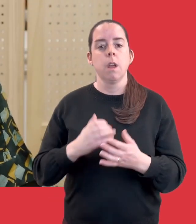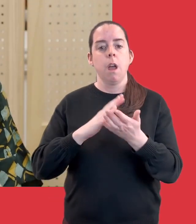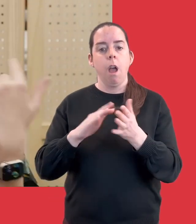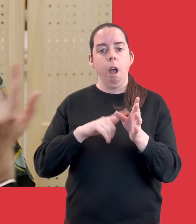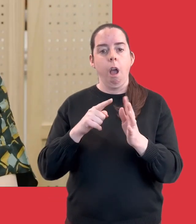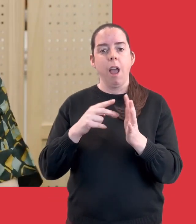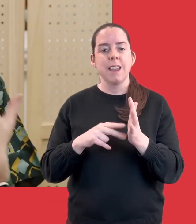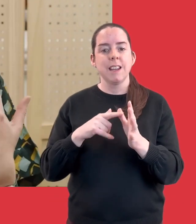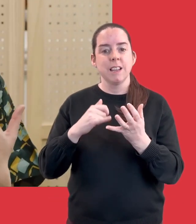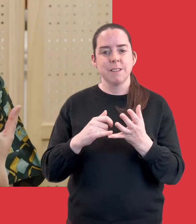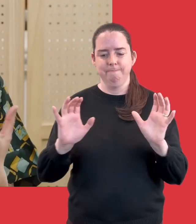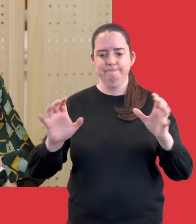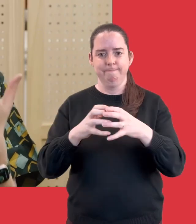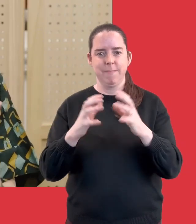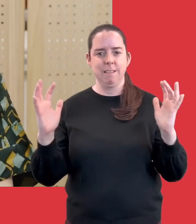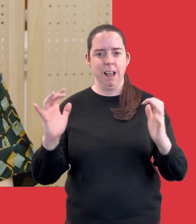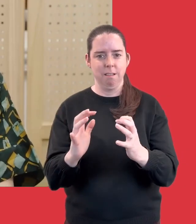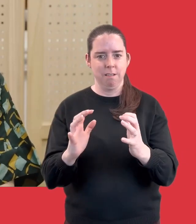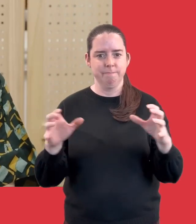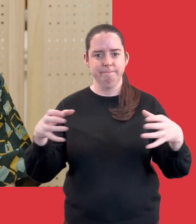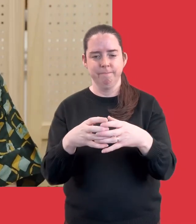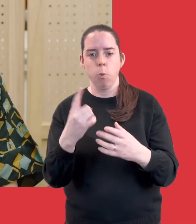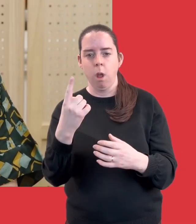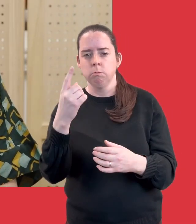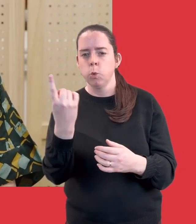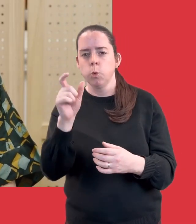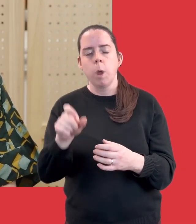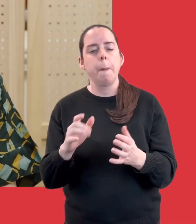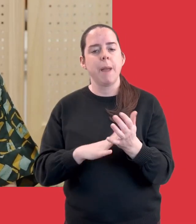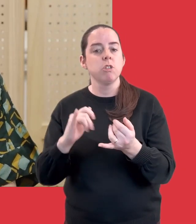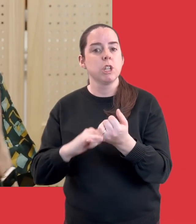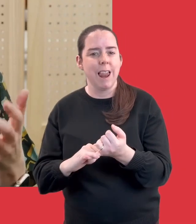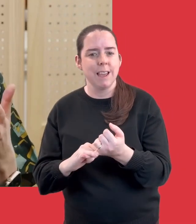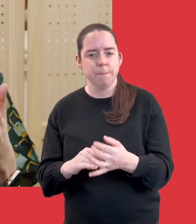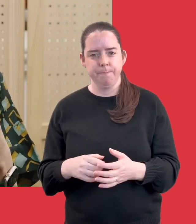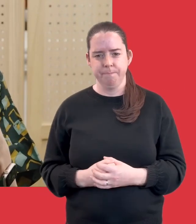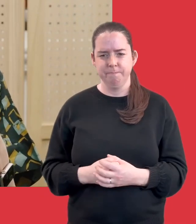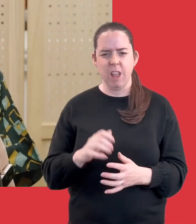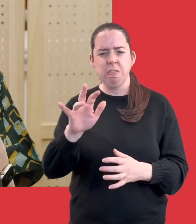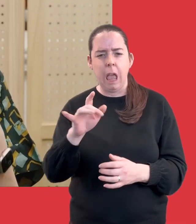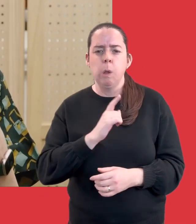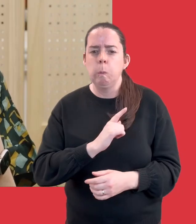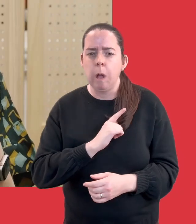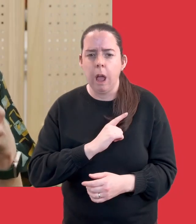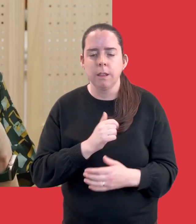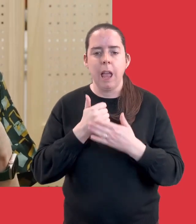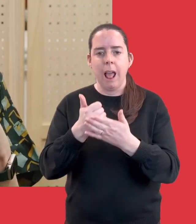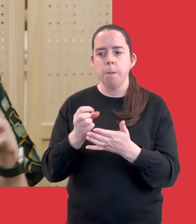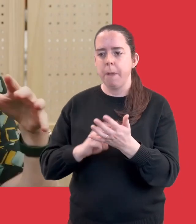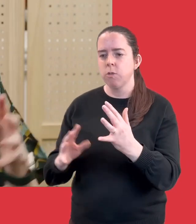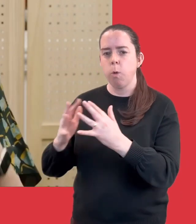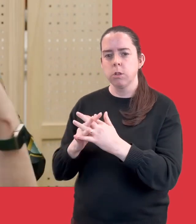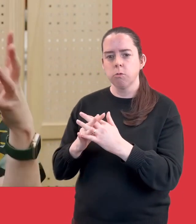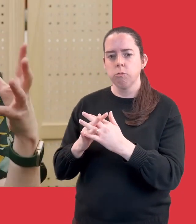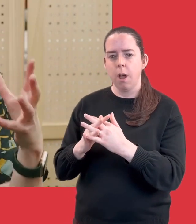So the Hyenas gather. One of them is Mary Shelley. And in a sense, they're there to help Mary